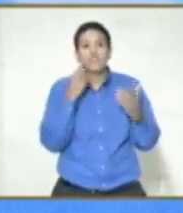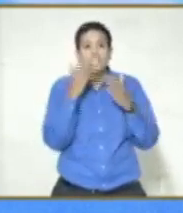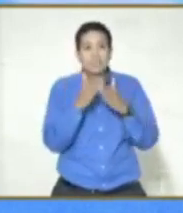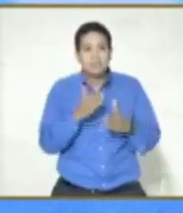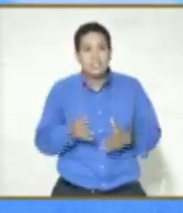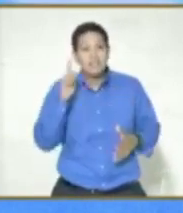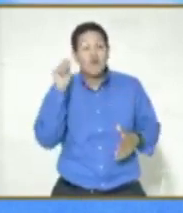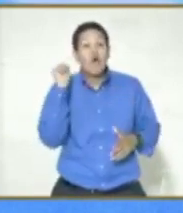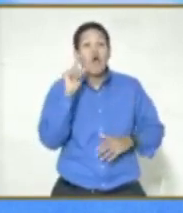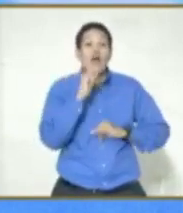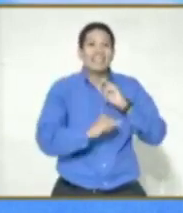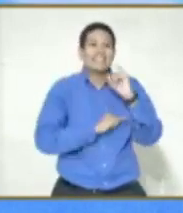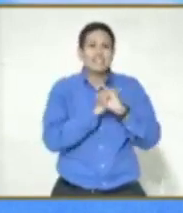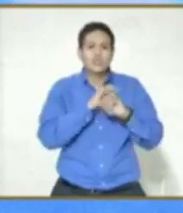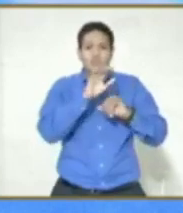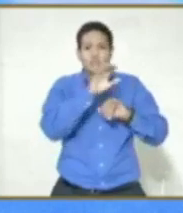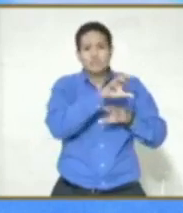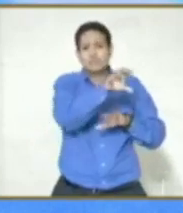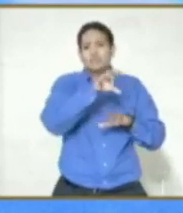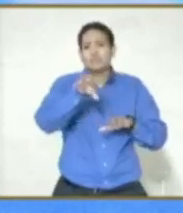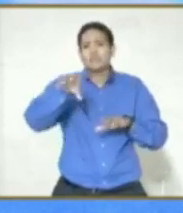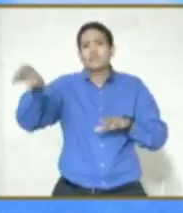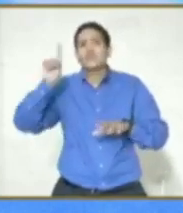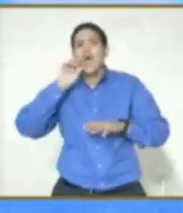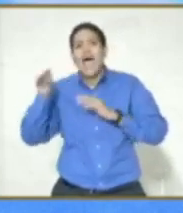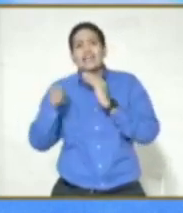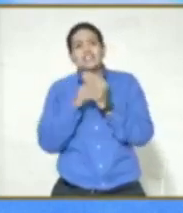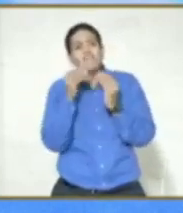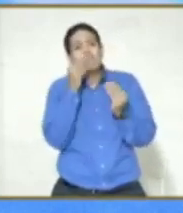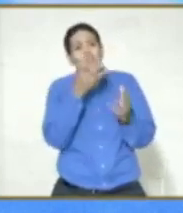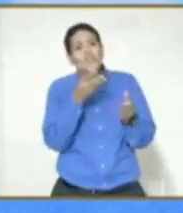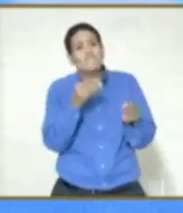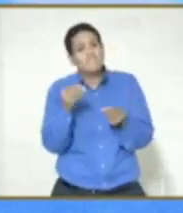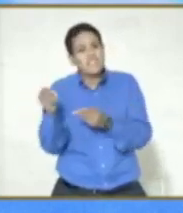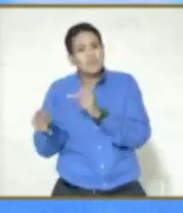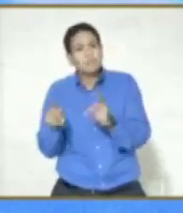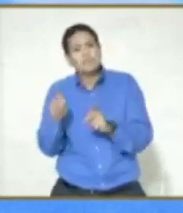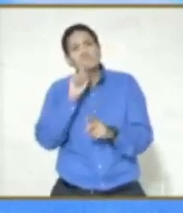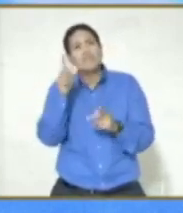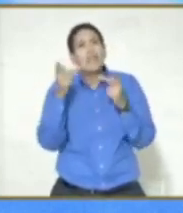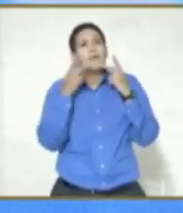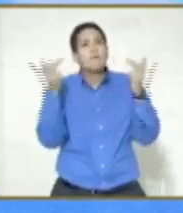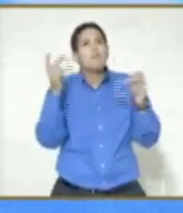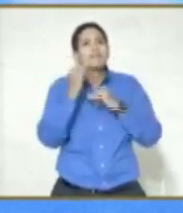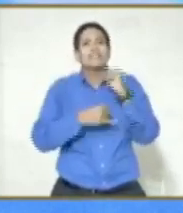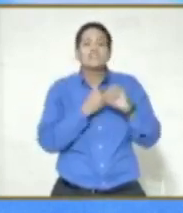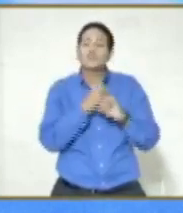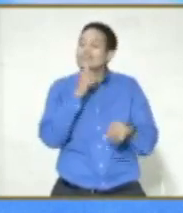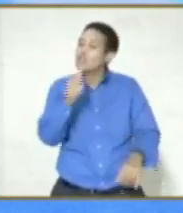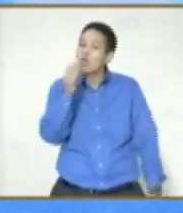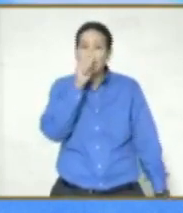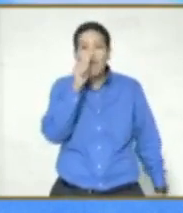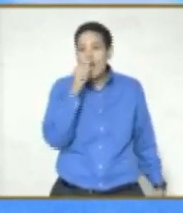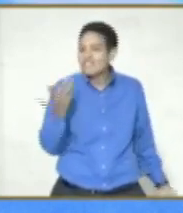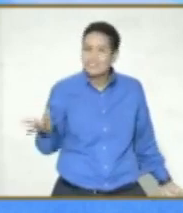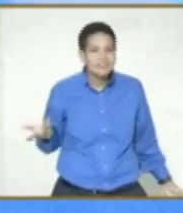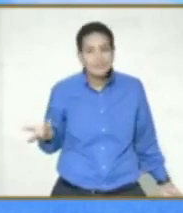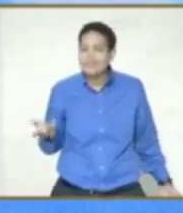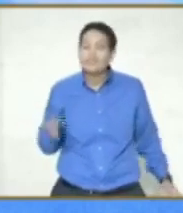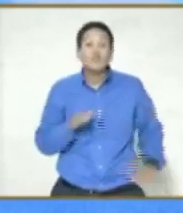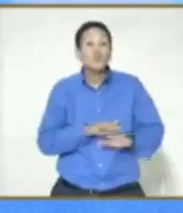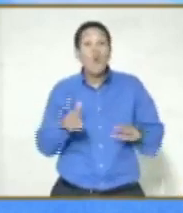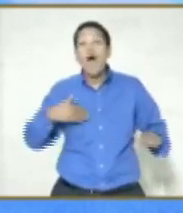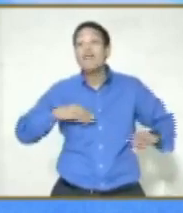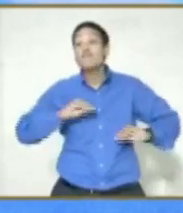these institutions so that they have additional food to feed persons. So it's really a public institution. It's not a private institution. We don't have any such